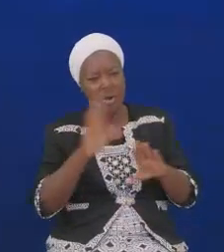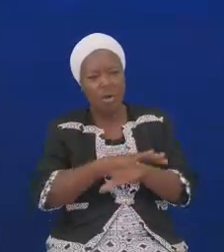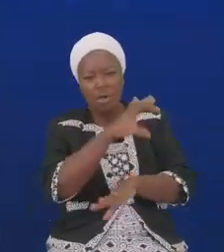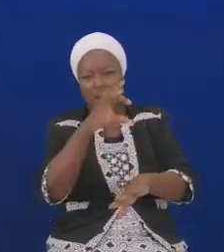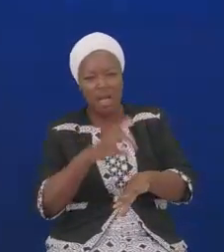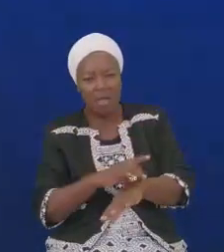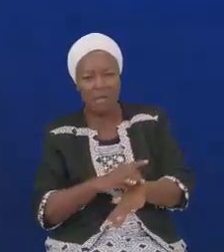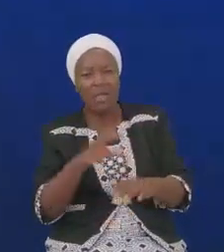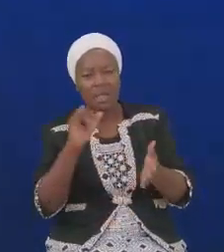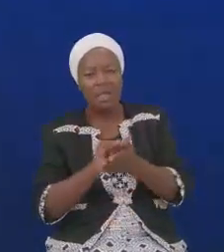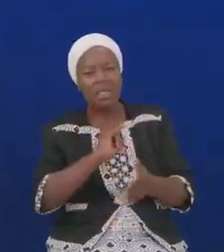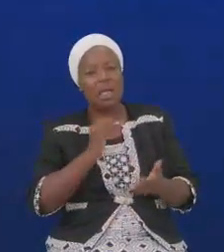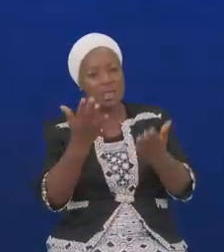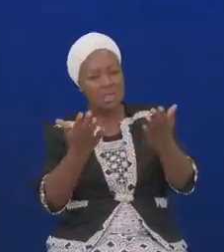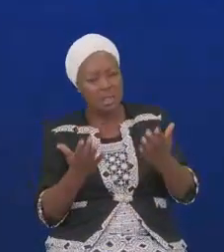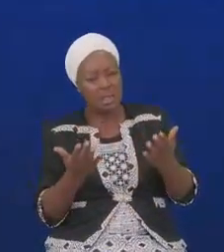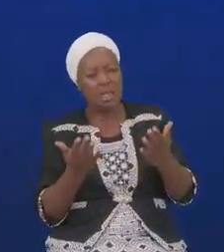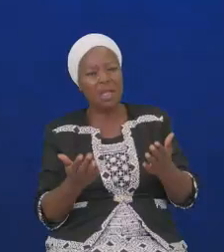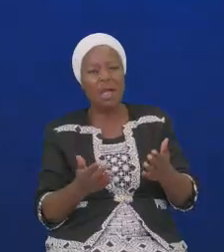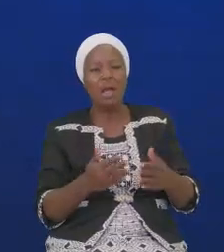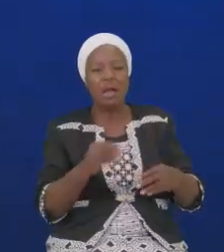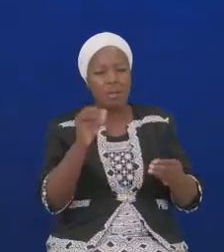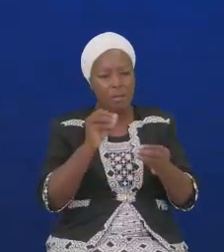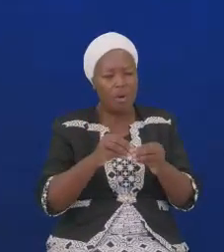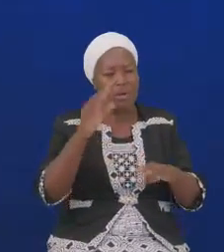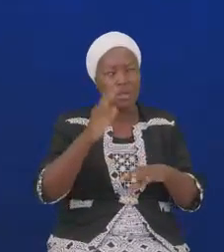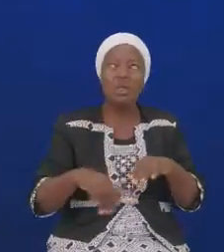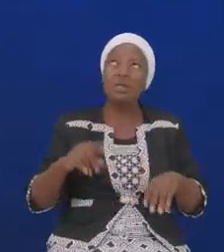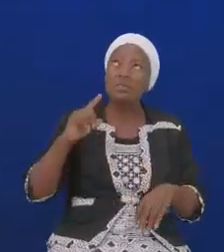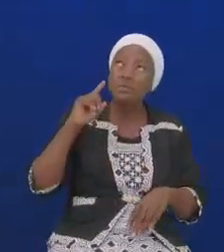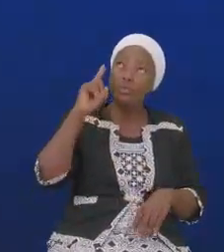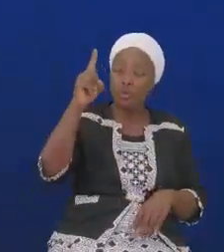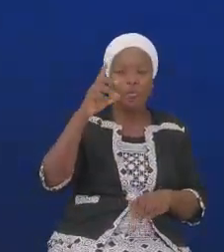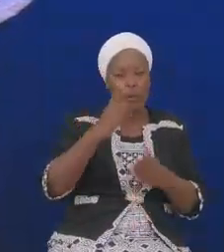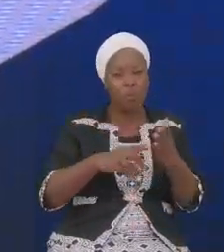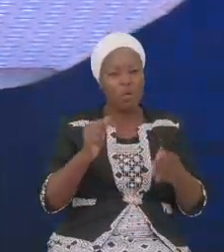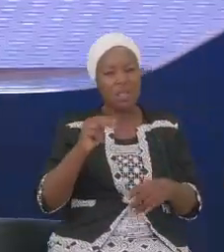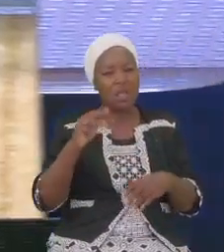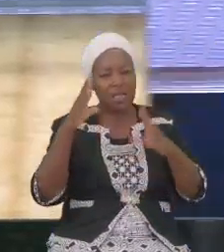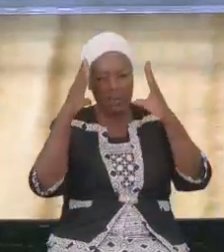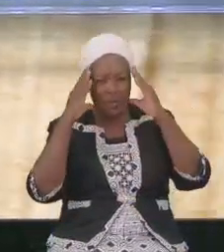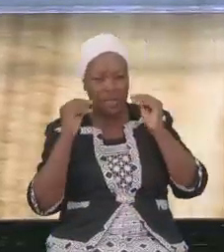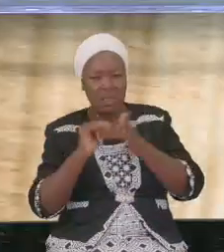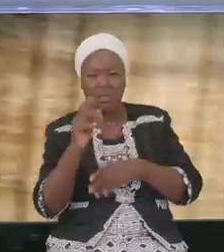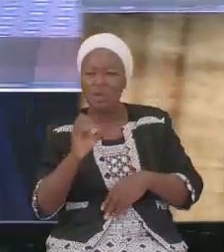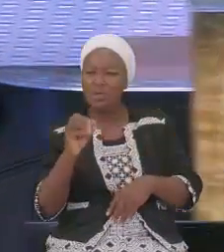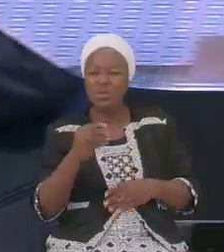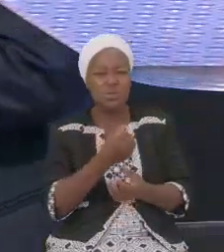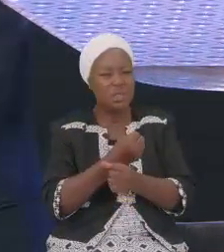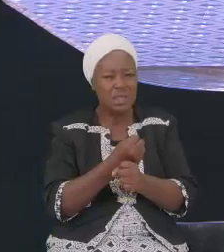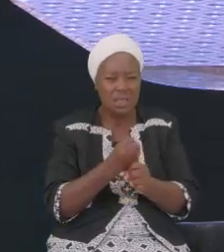earth that I desire beside thee. What an experience that you are so